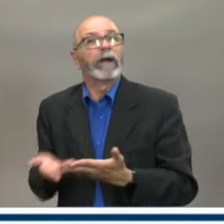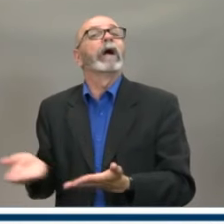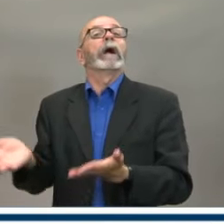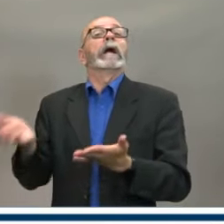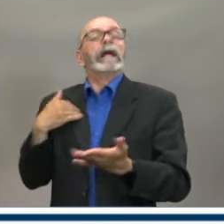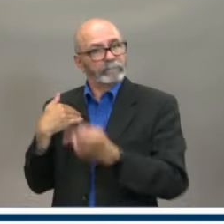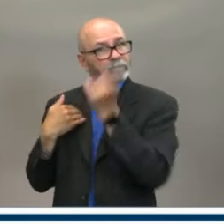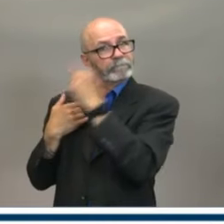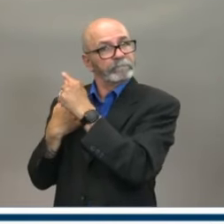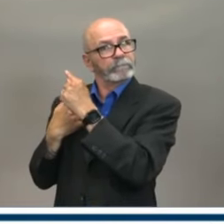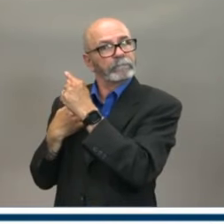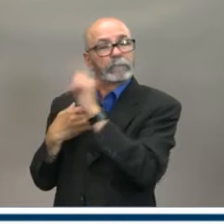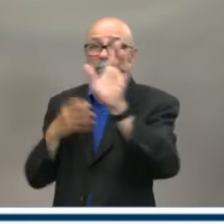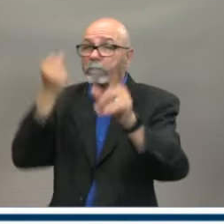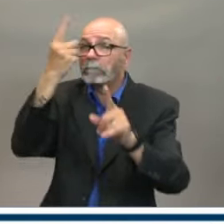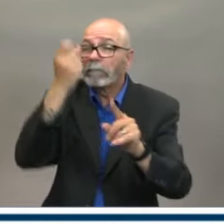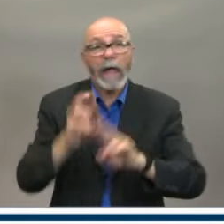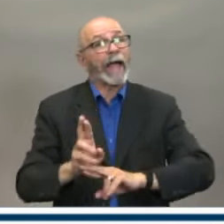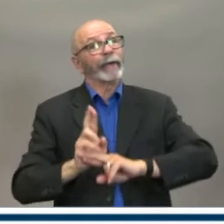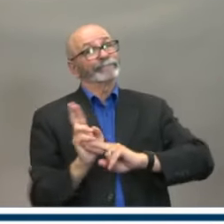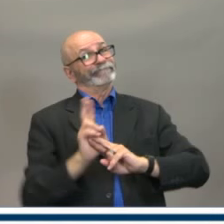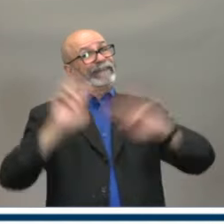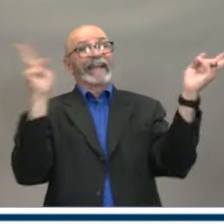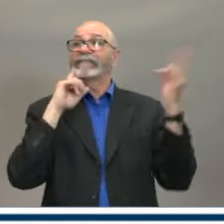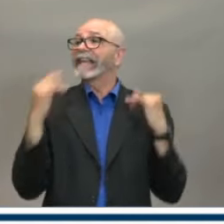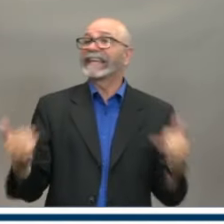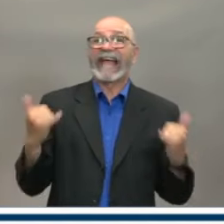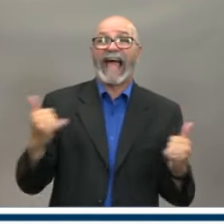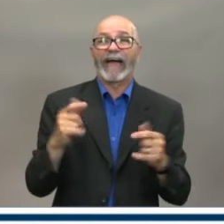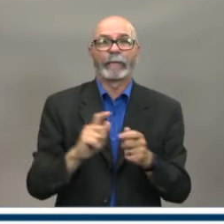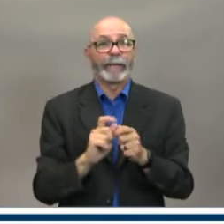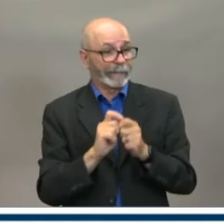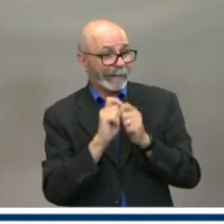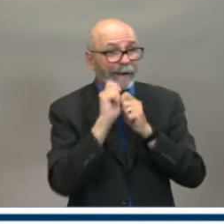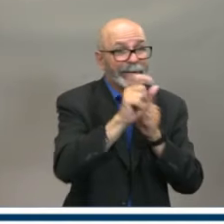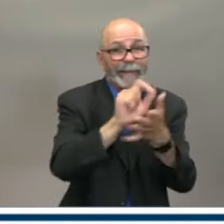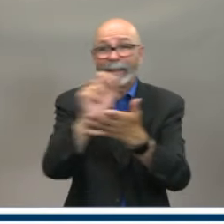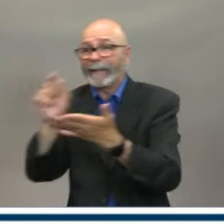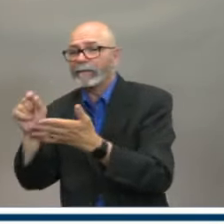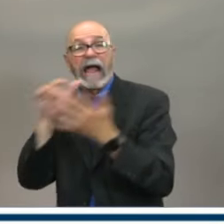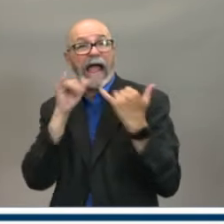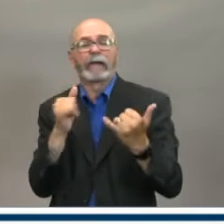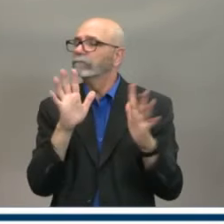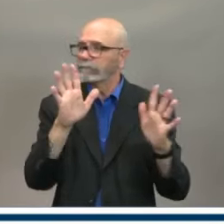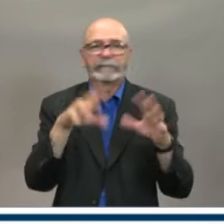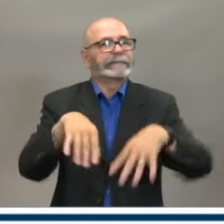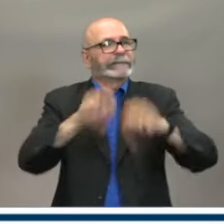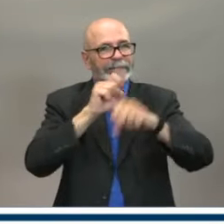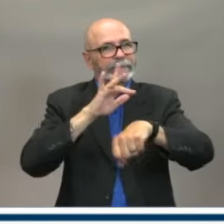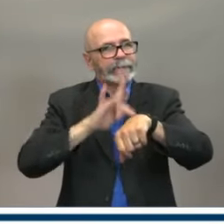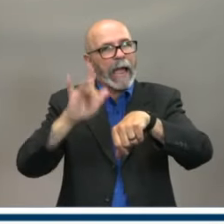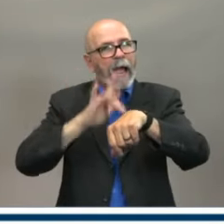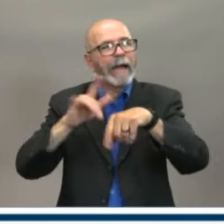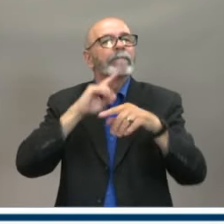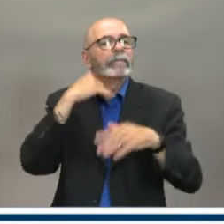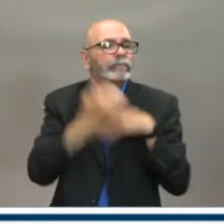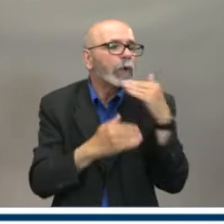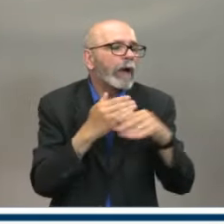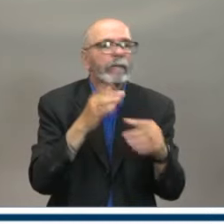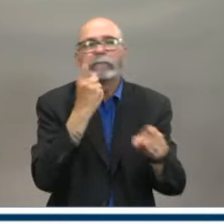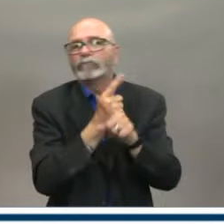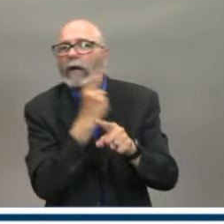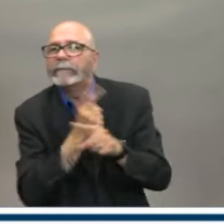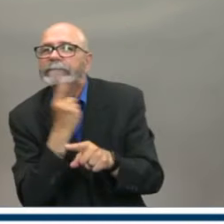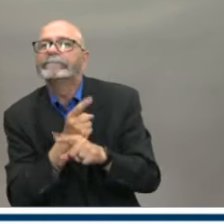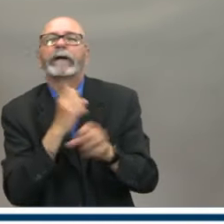lab test needs to go through a number of steps to make sure that it will perform with appropriate accuracy when you actually start to